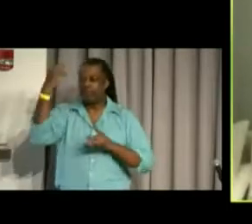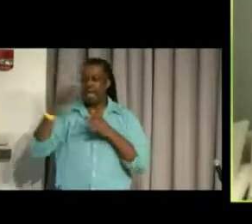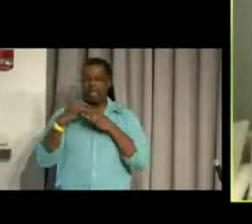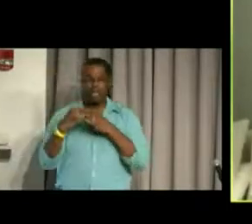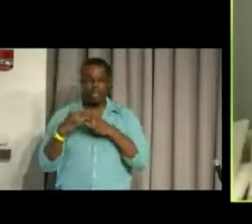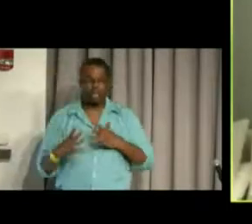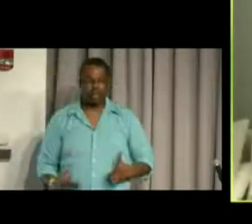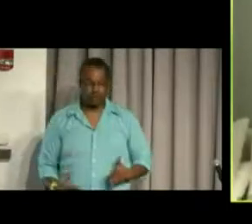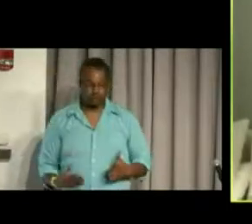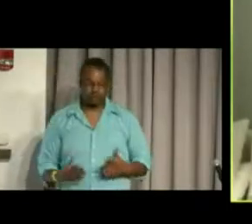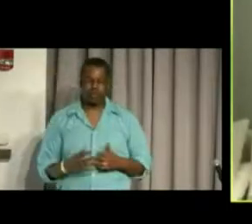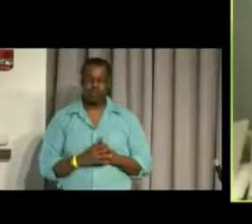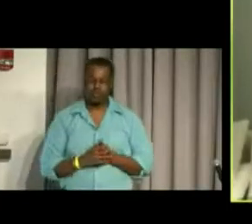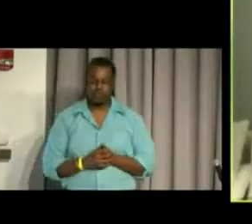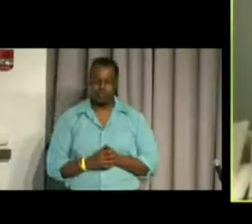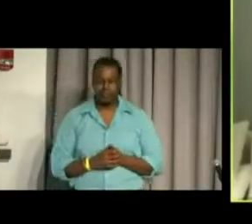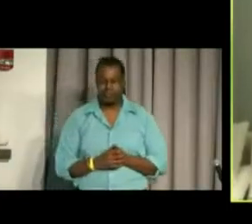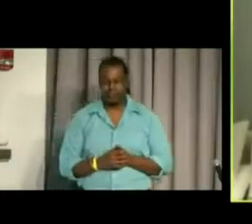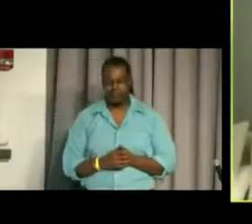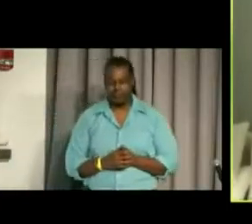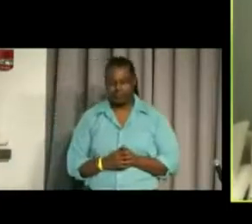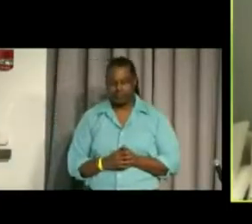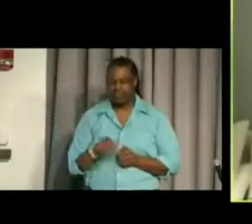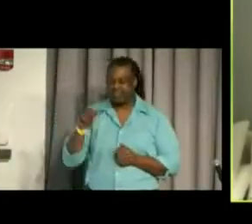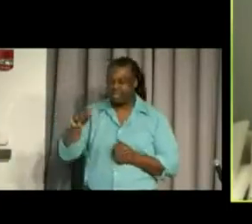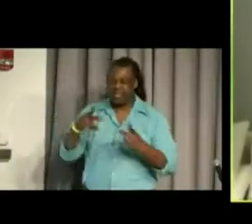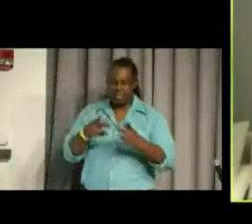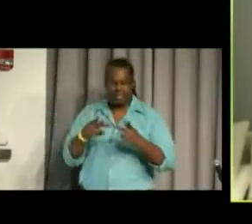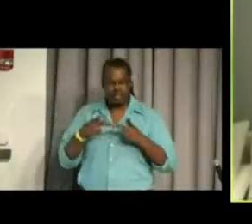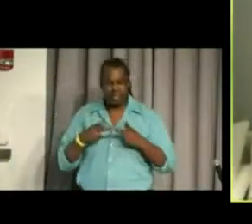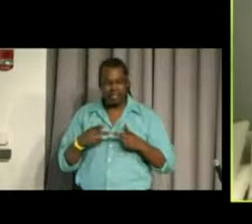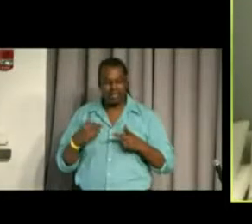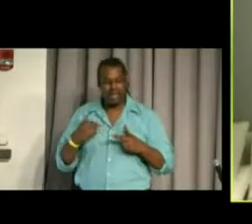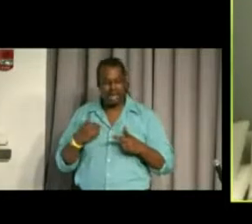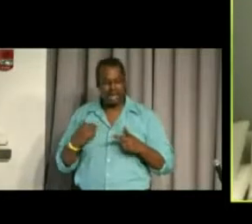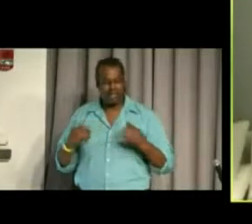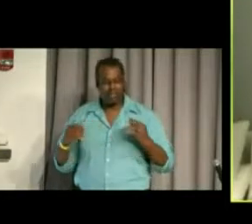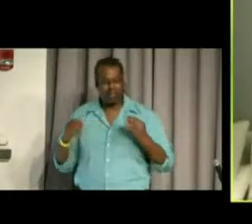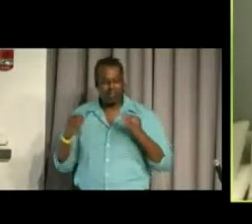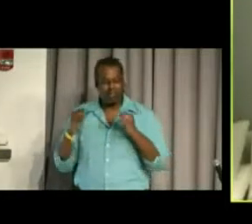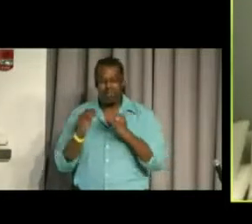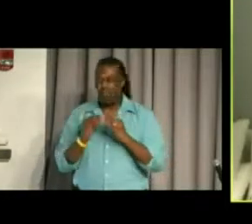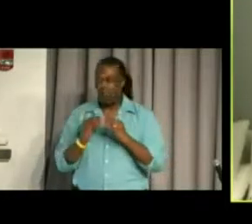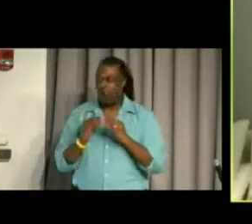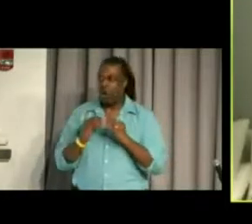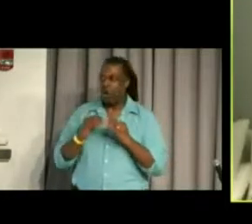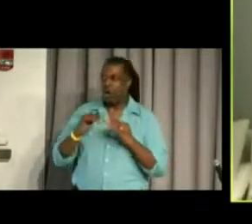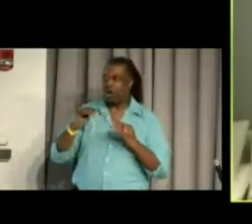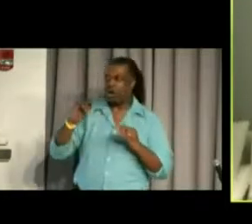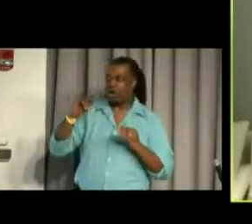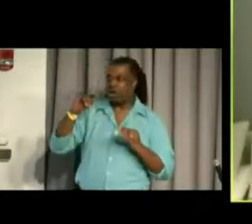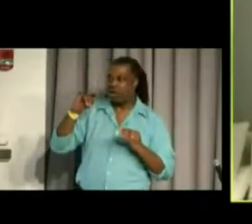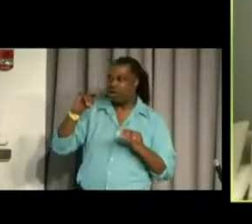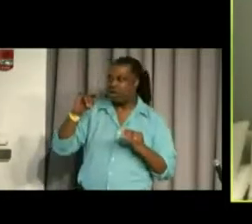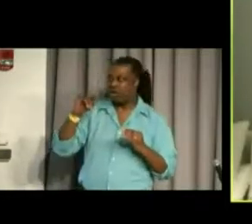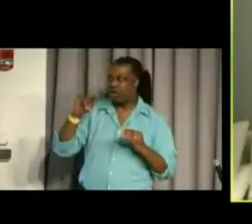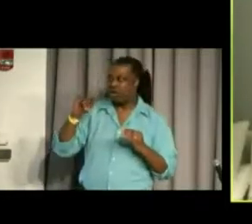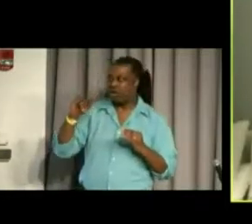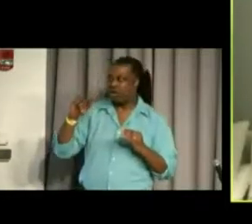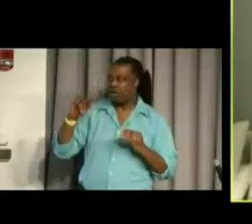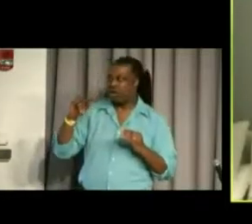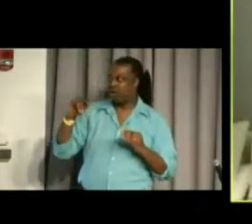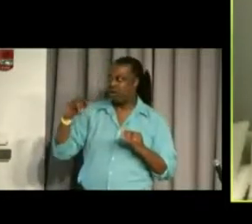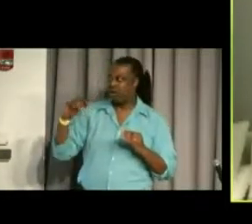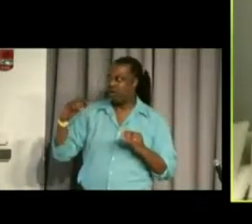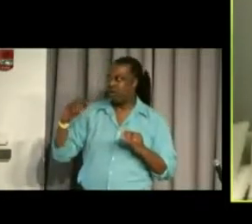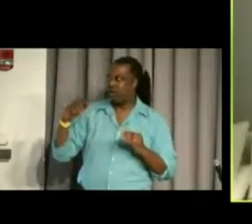bodies for the right to democracy. A place that has more Black elected officials than any other state within America. Yet and still, it is a